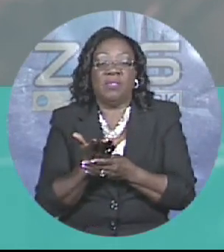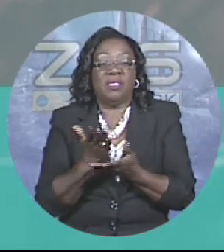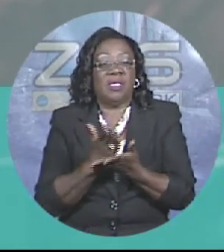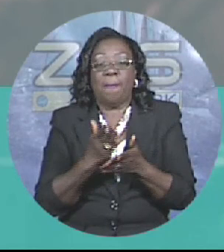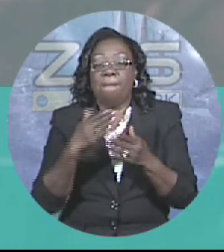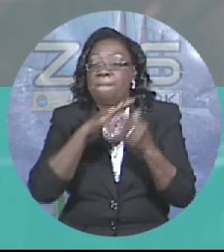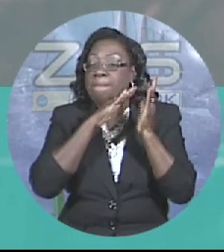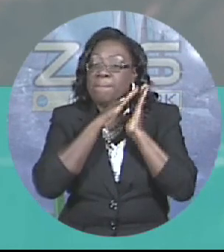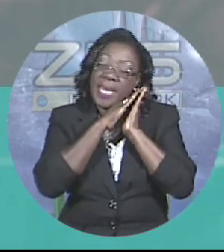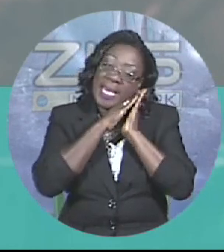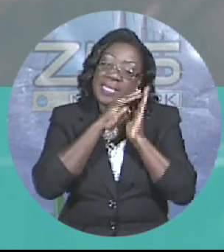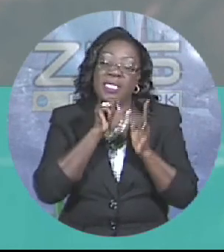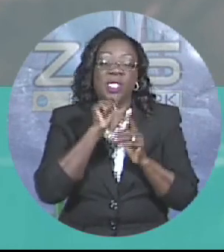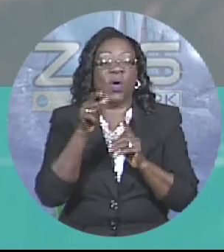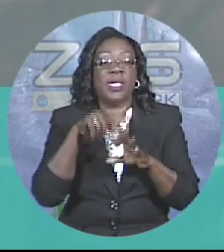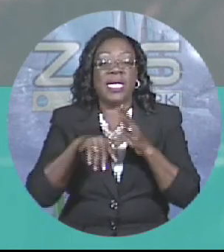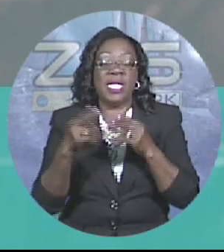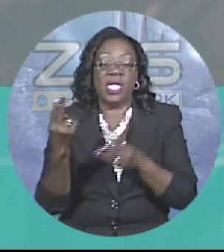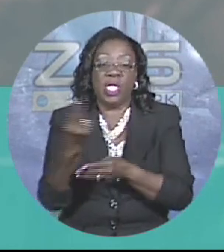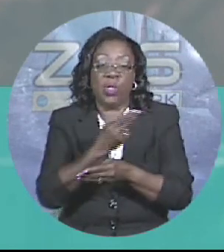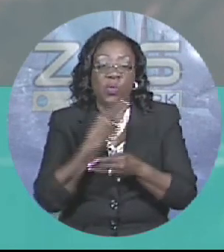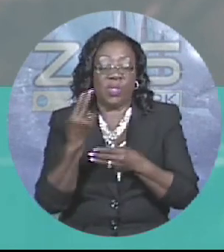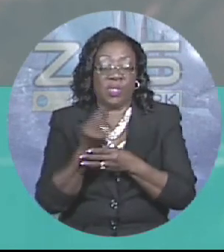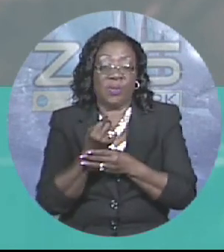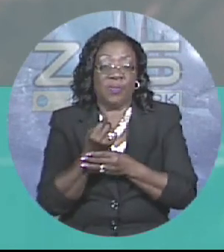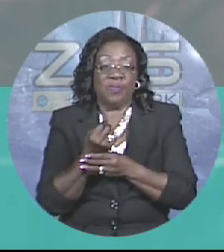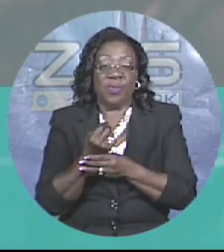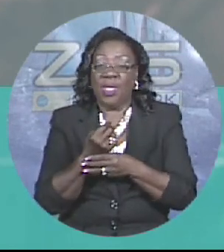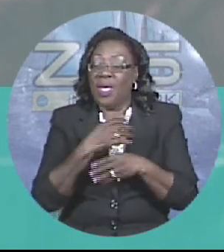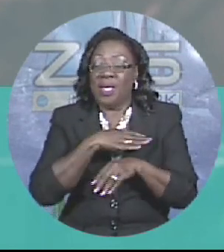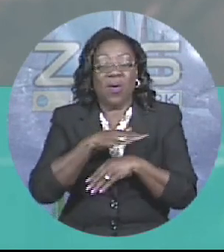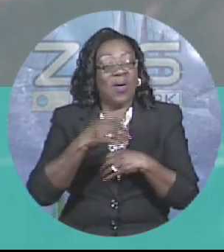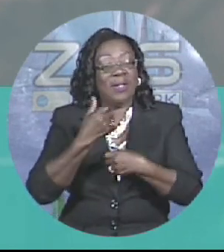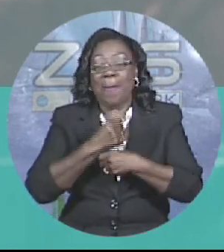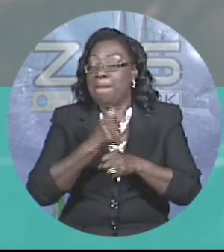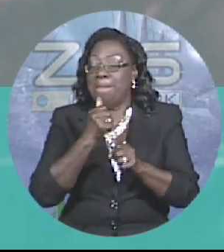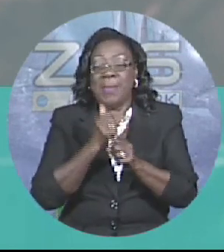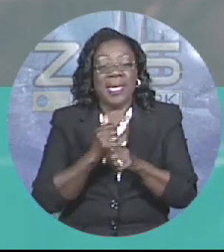commission. What that did was create an unusual backup.